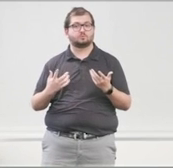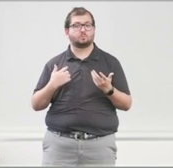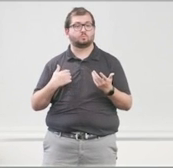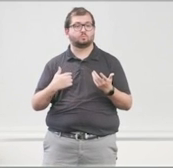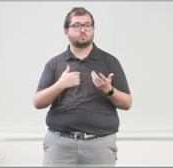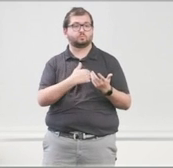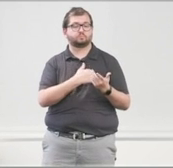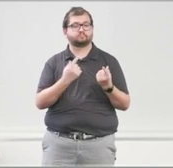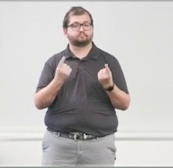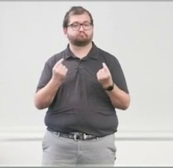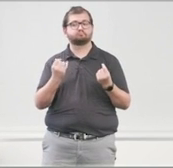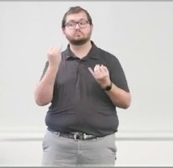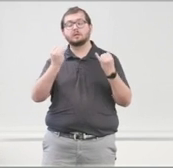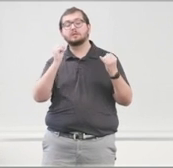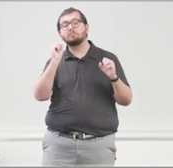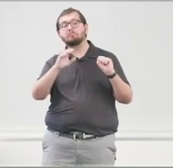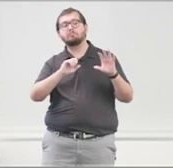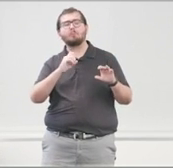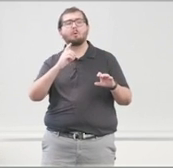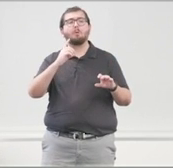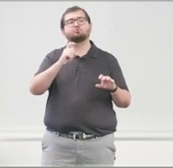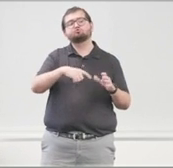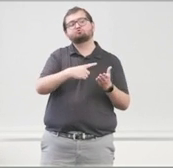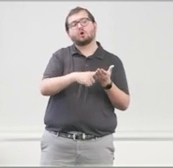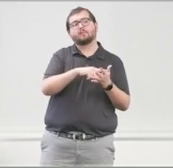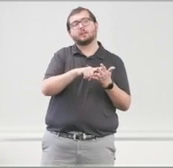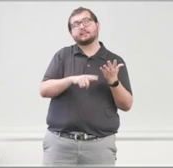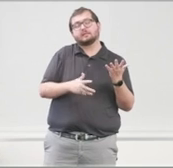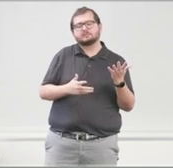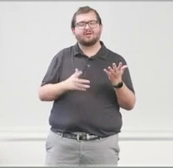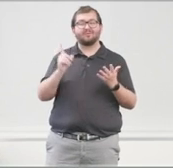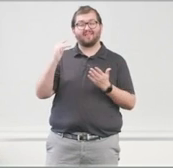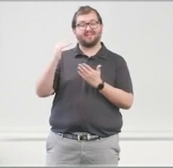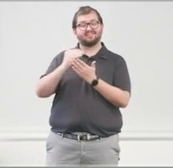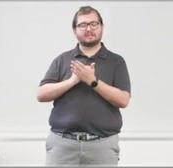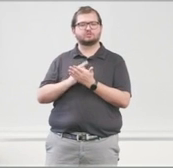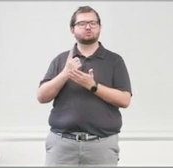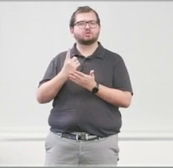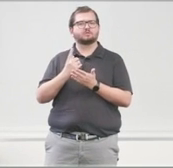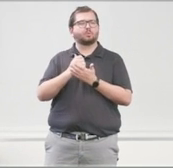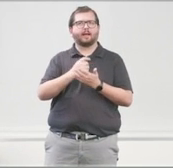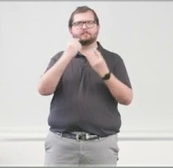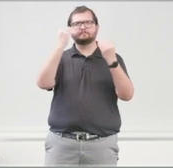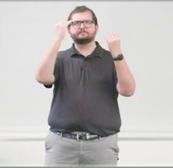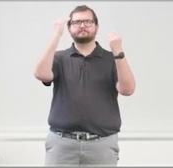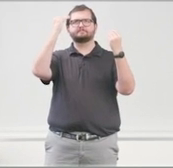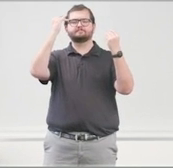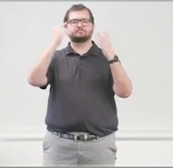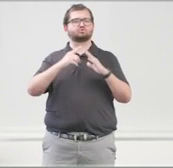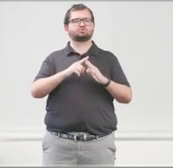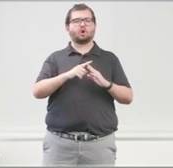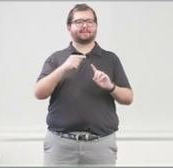the data group. We think maybe you want to talk about these things. And this list of topics was just to get their mind going, give them something to start